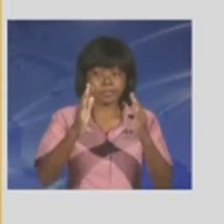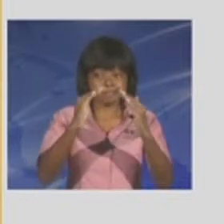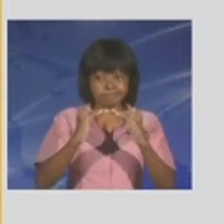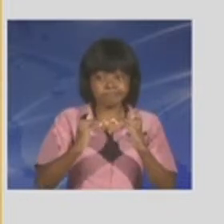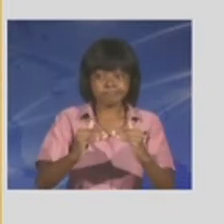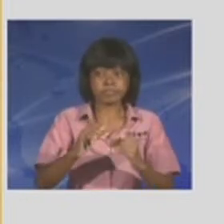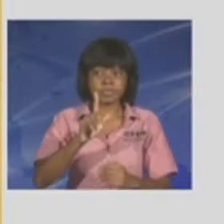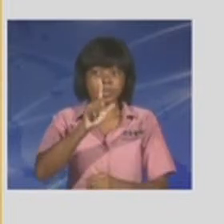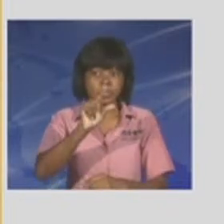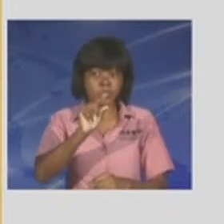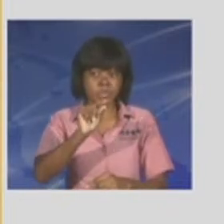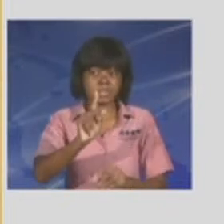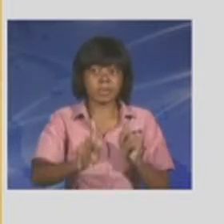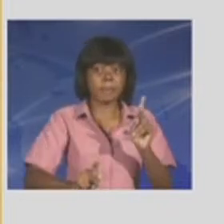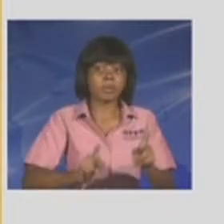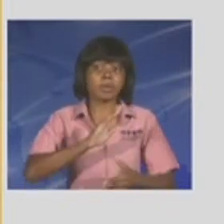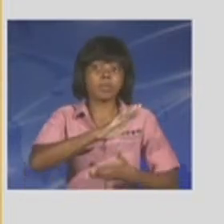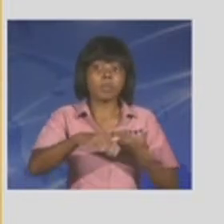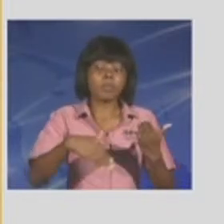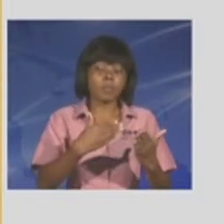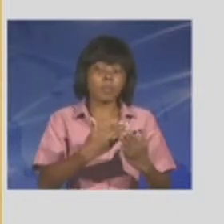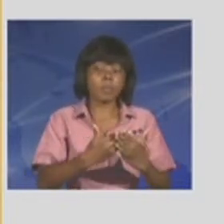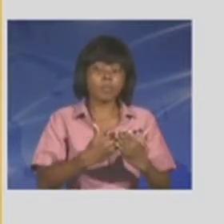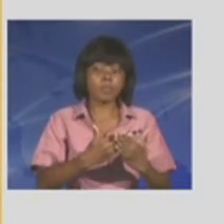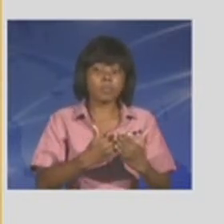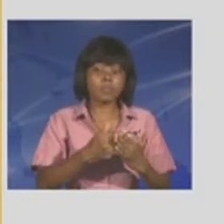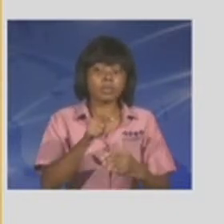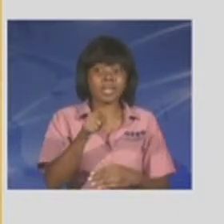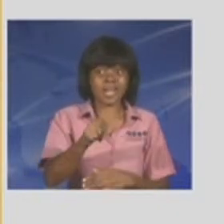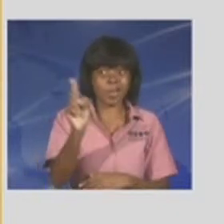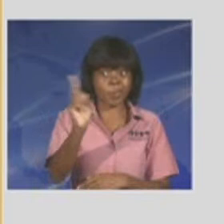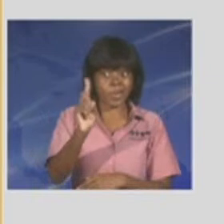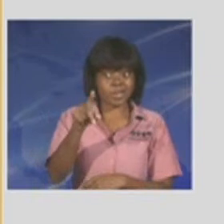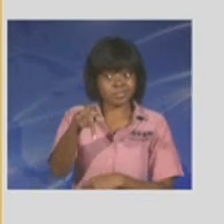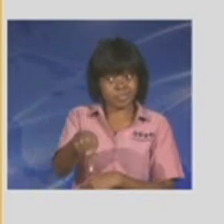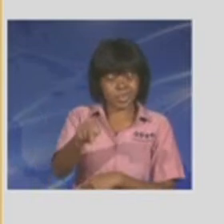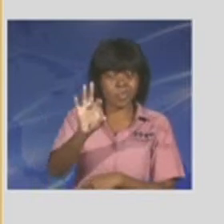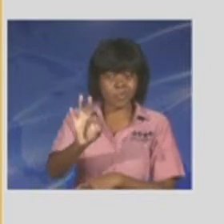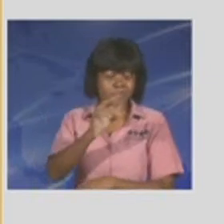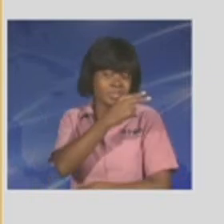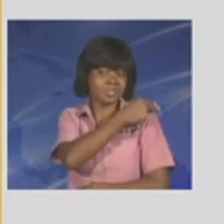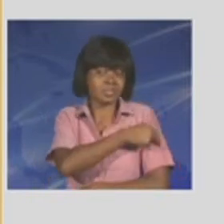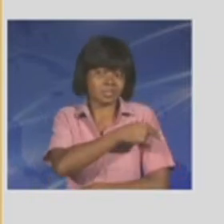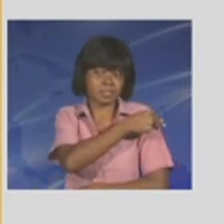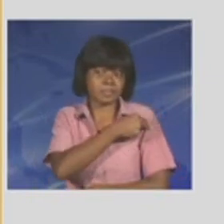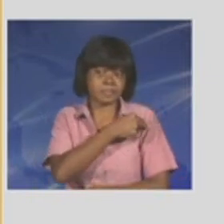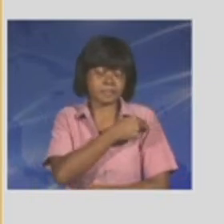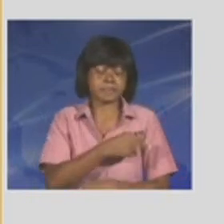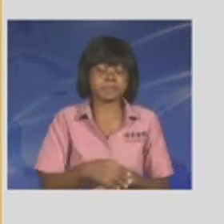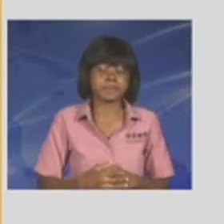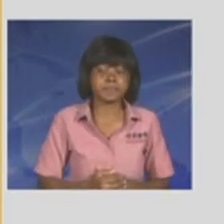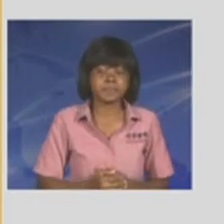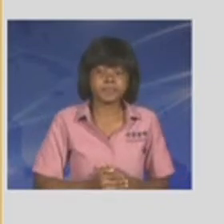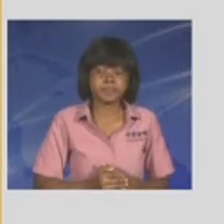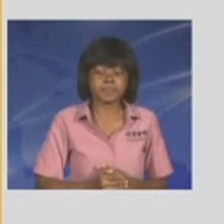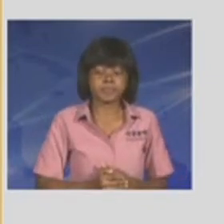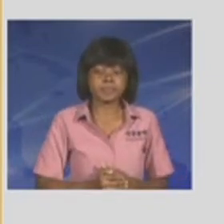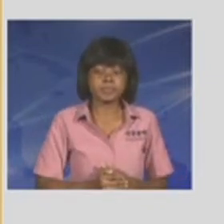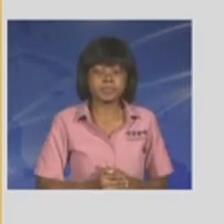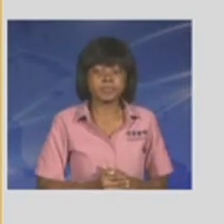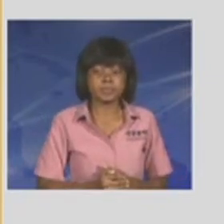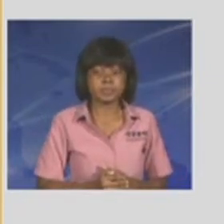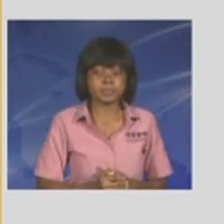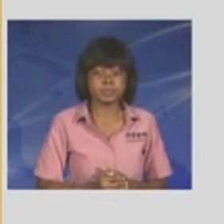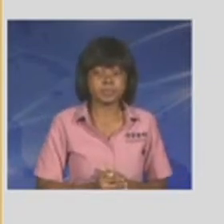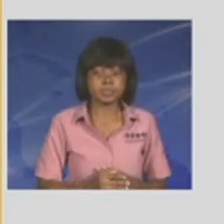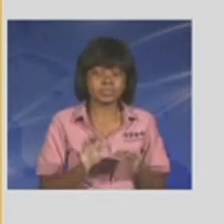persons, all of those persons actually at the Point Fortin area hospital at this time. Looking again at the patient by